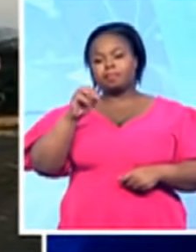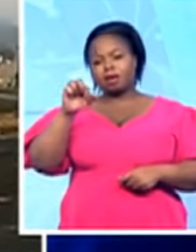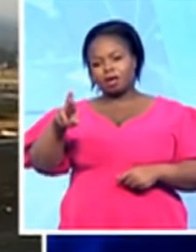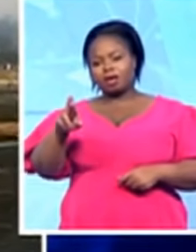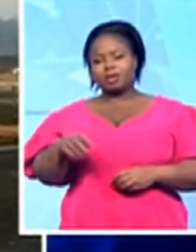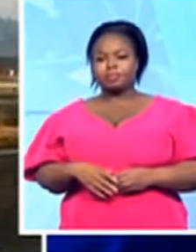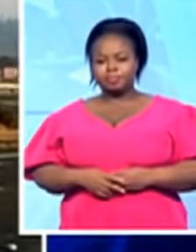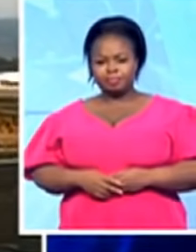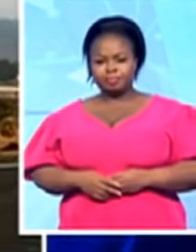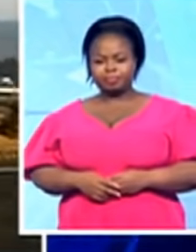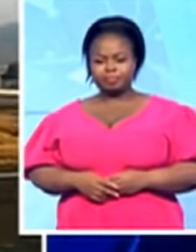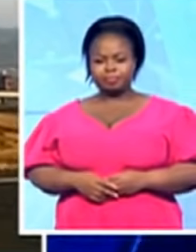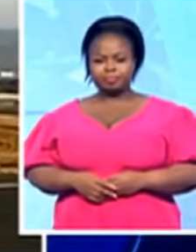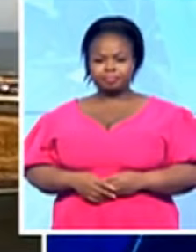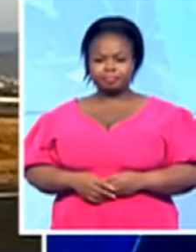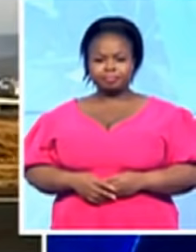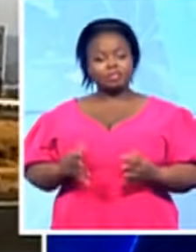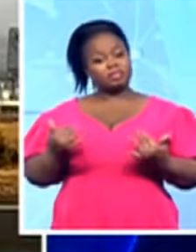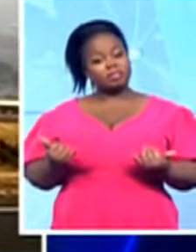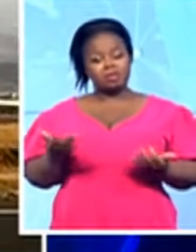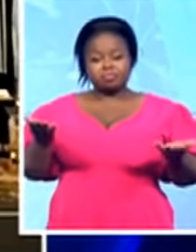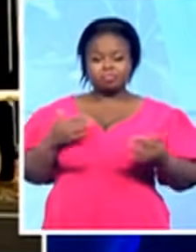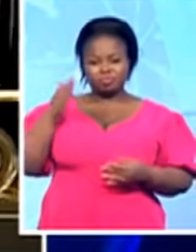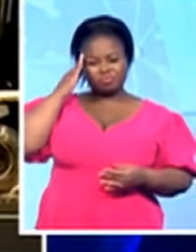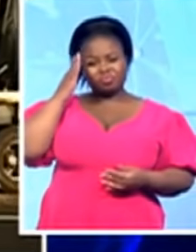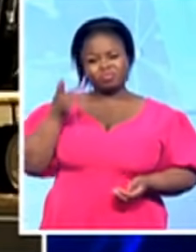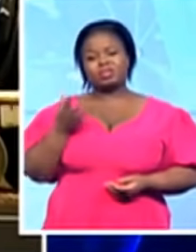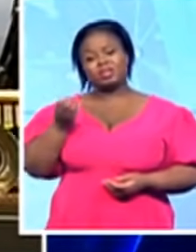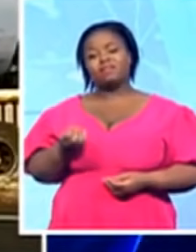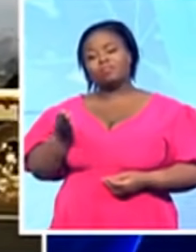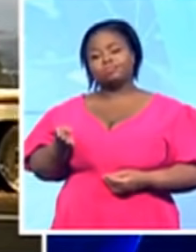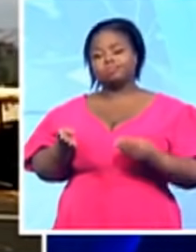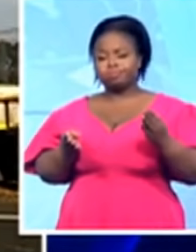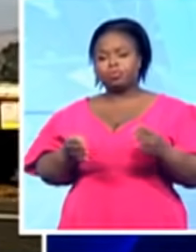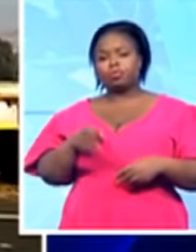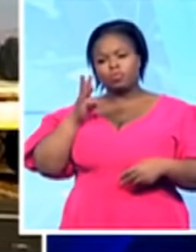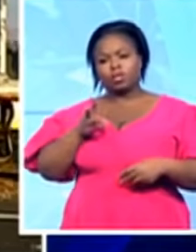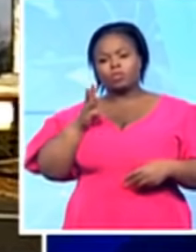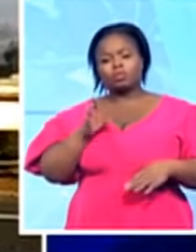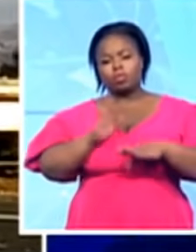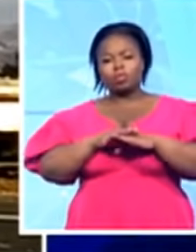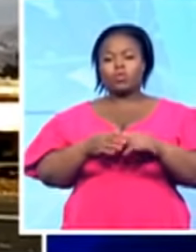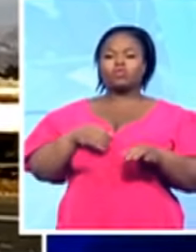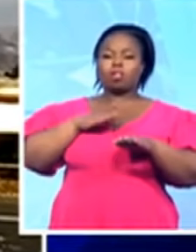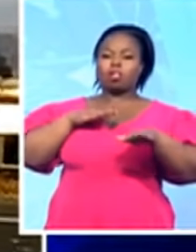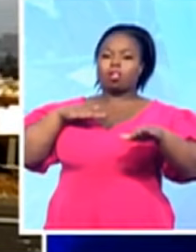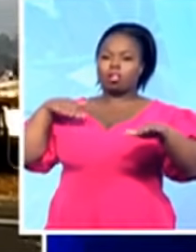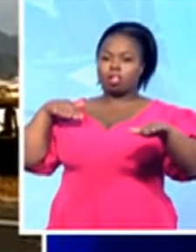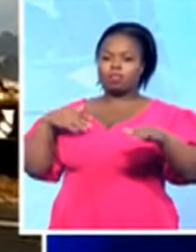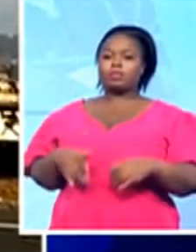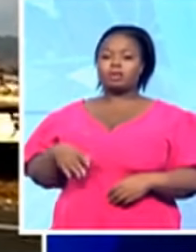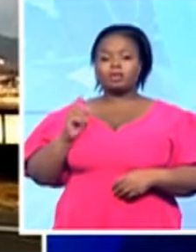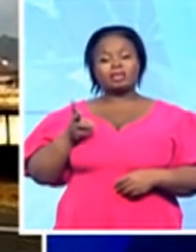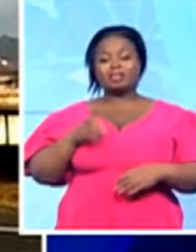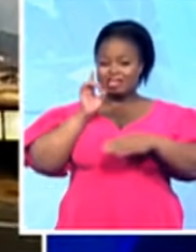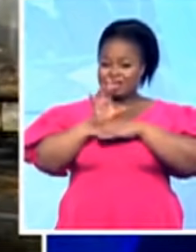But obviously there is going to be a lot of congestion. So road users are advised that if they can avoid the area, they should try